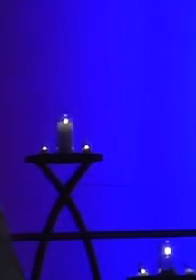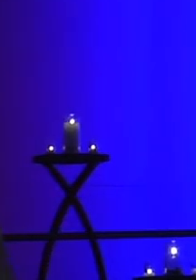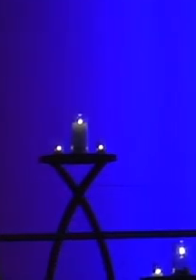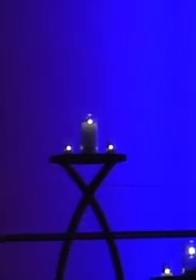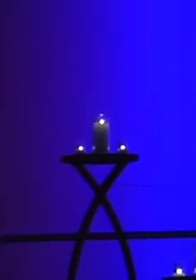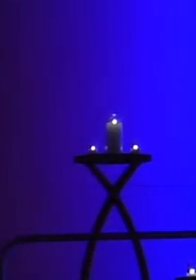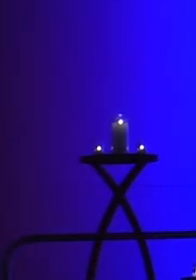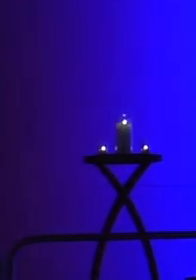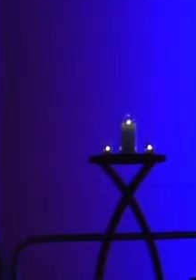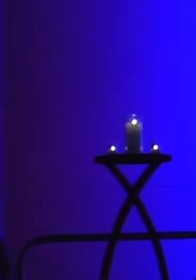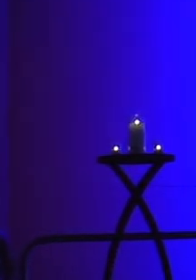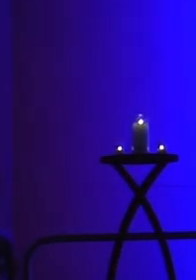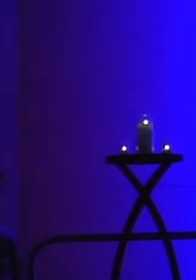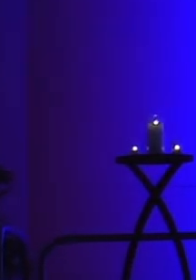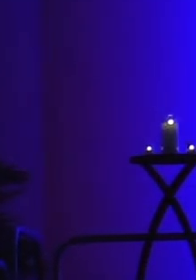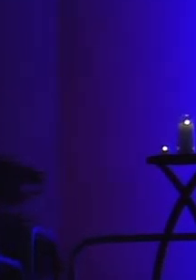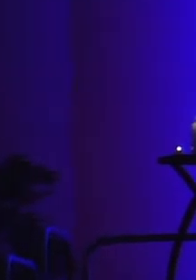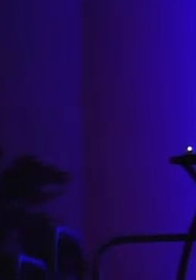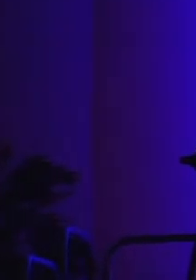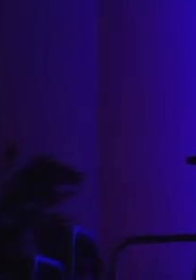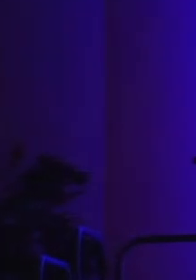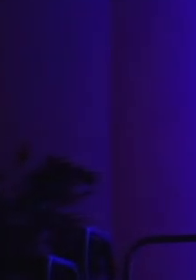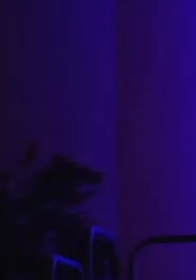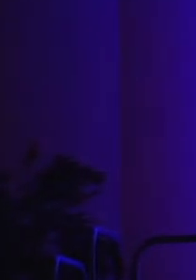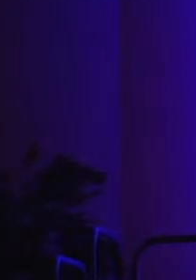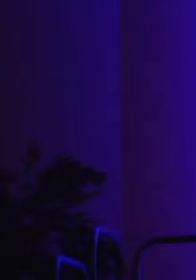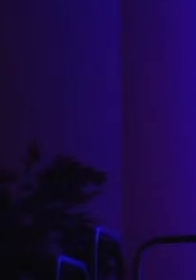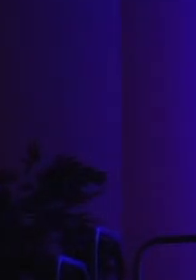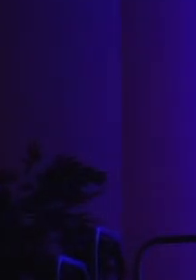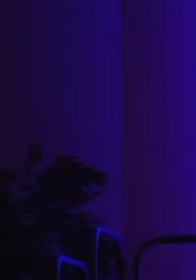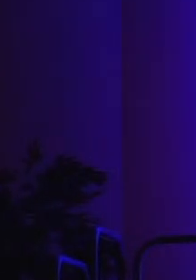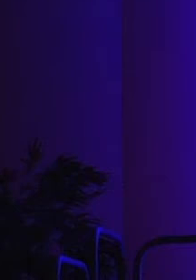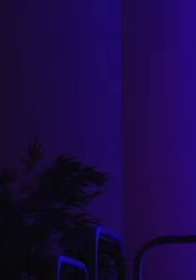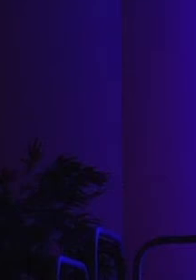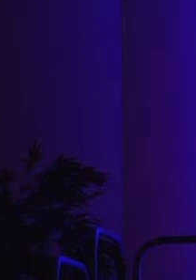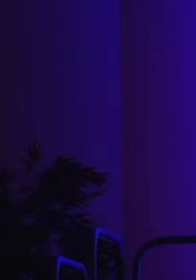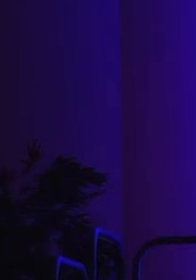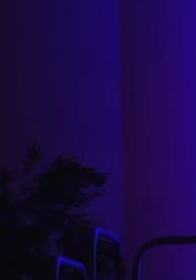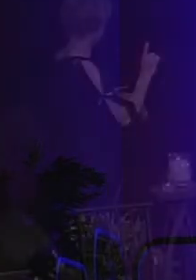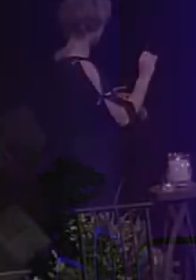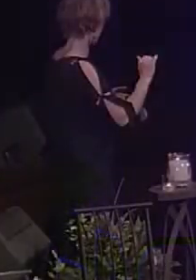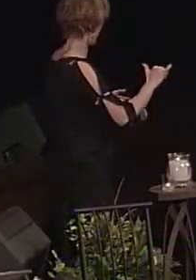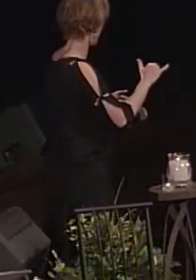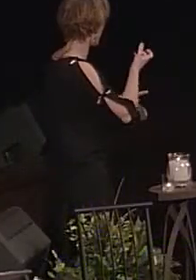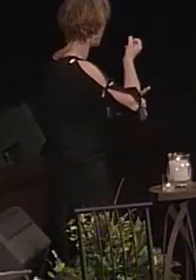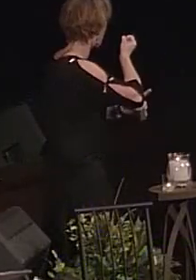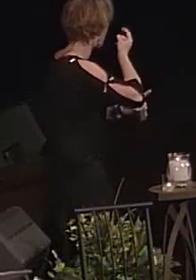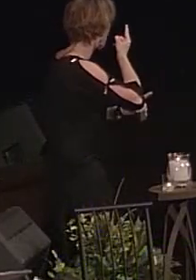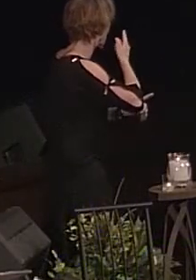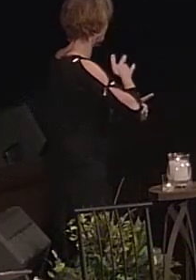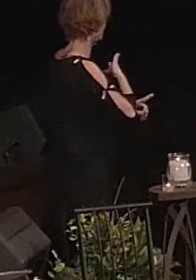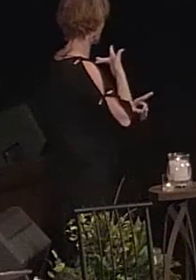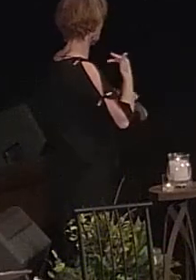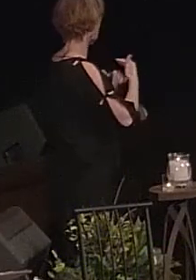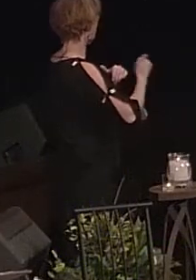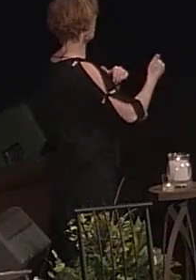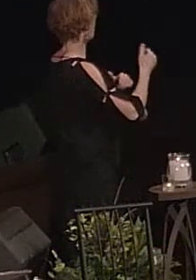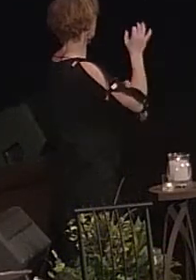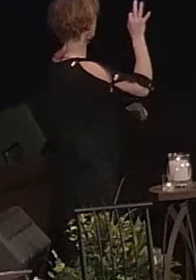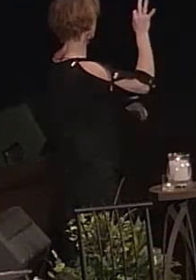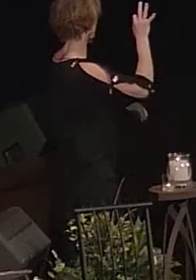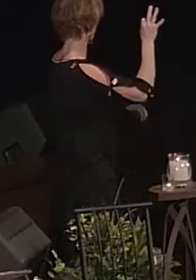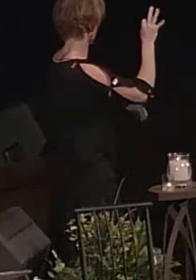divine." And then Bill was able to hear that call to ministry again. But I love